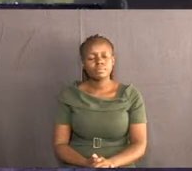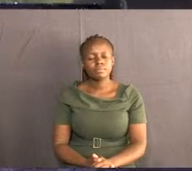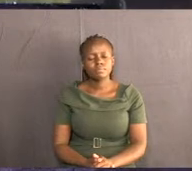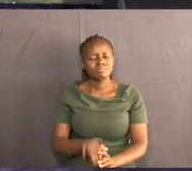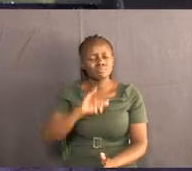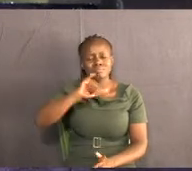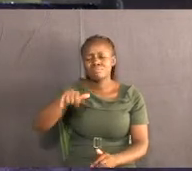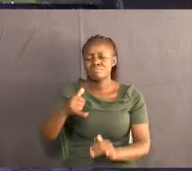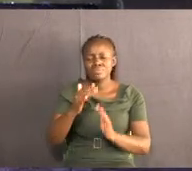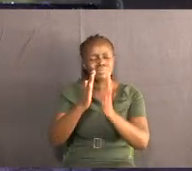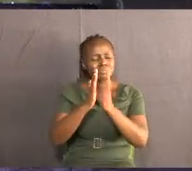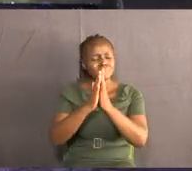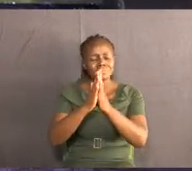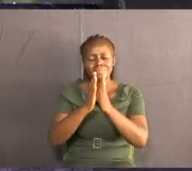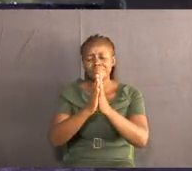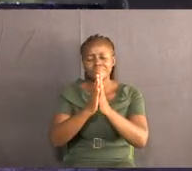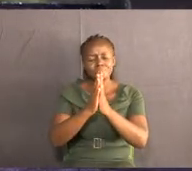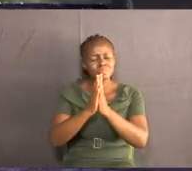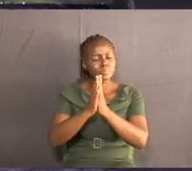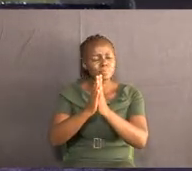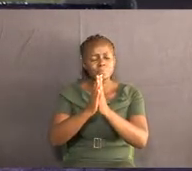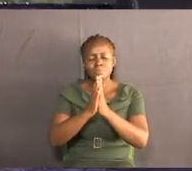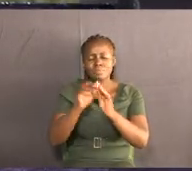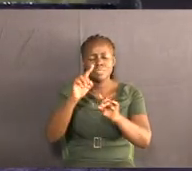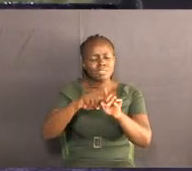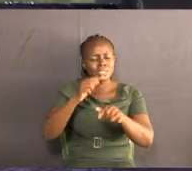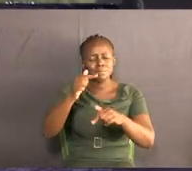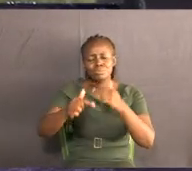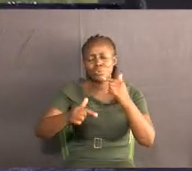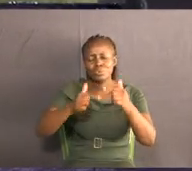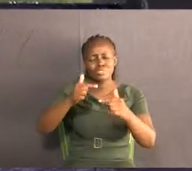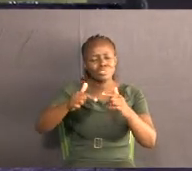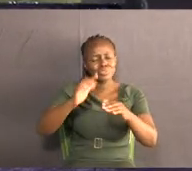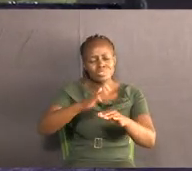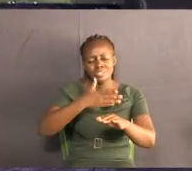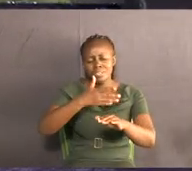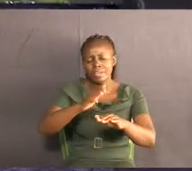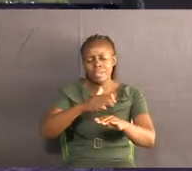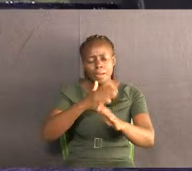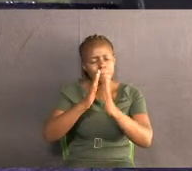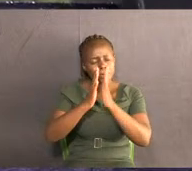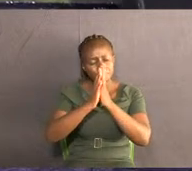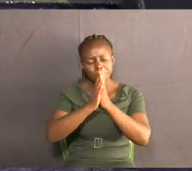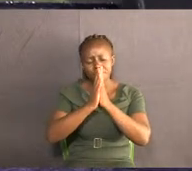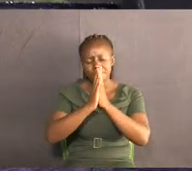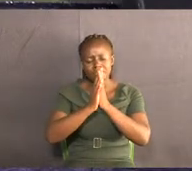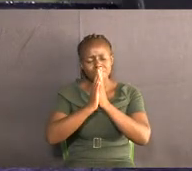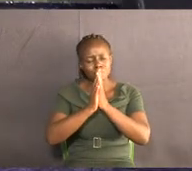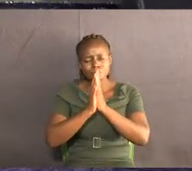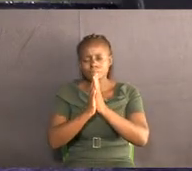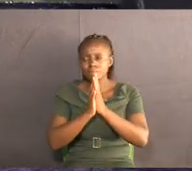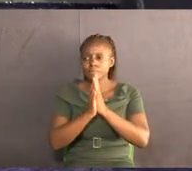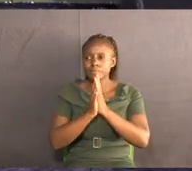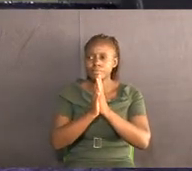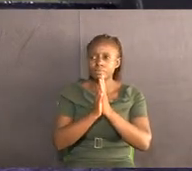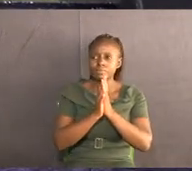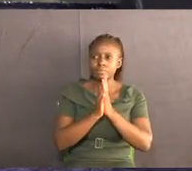Just make that prayer even as we continue singing to God this afternoon.